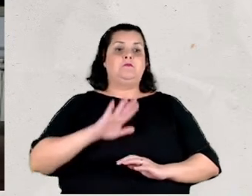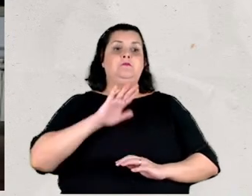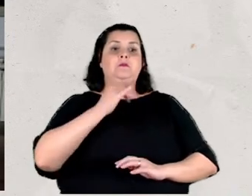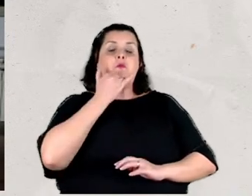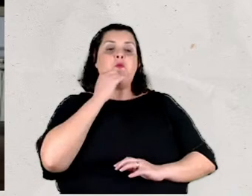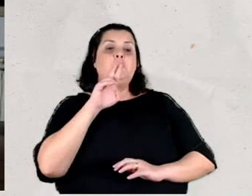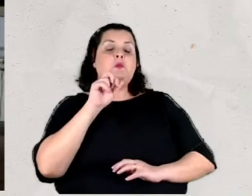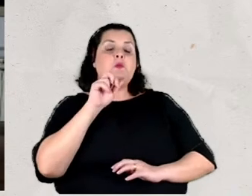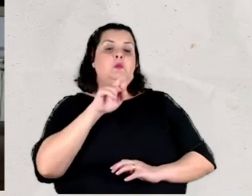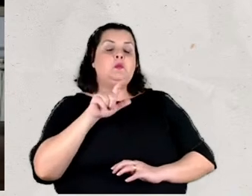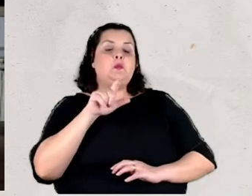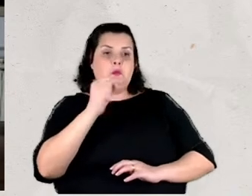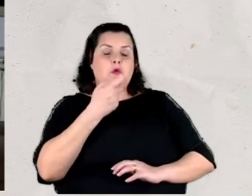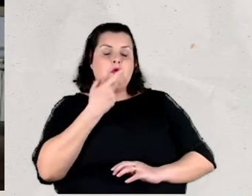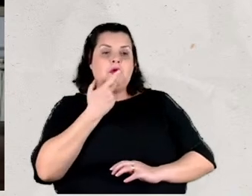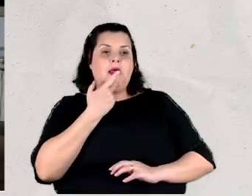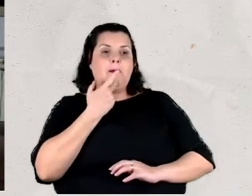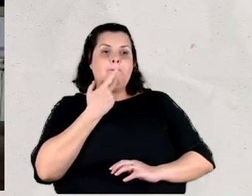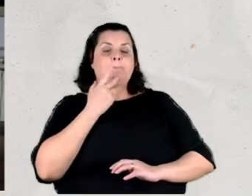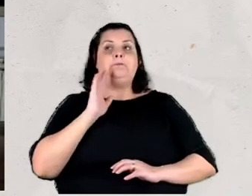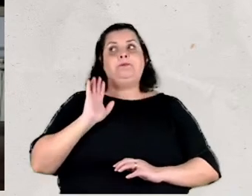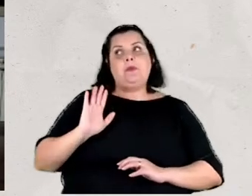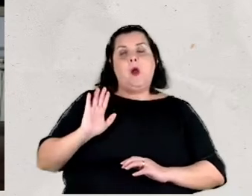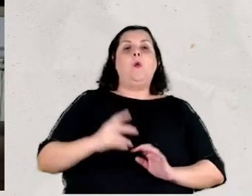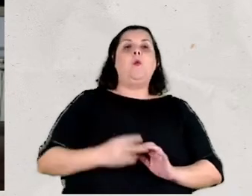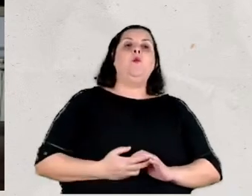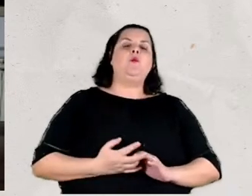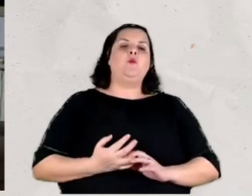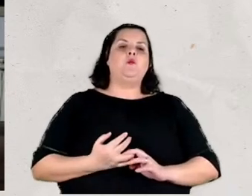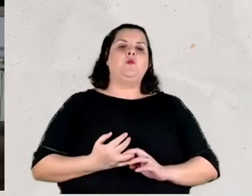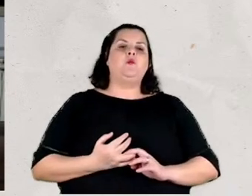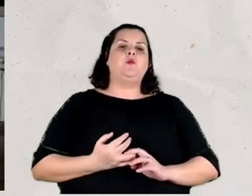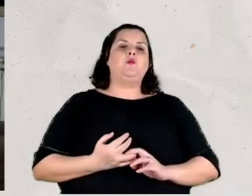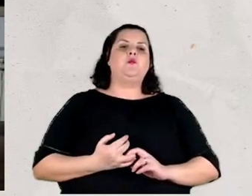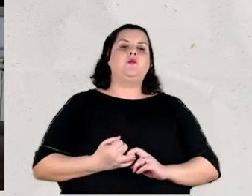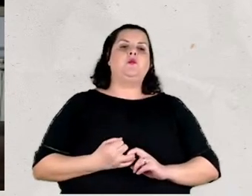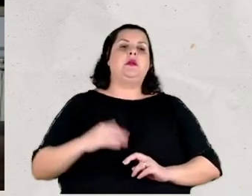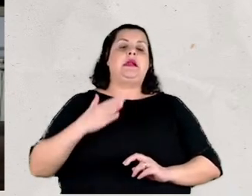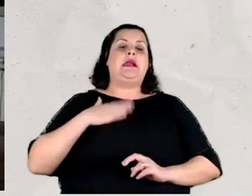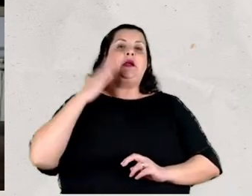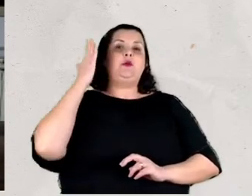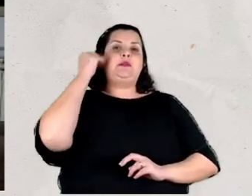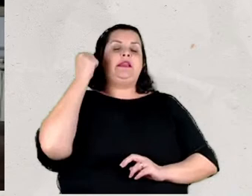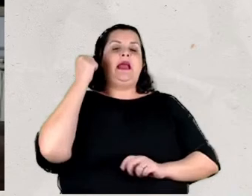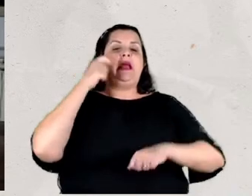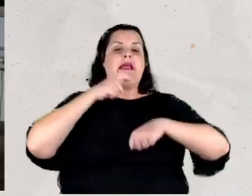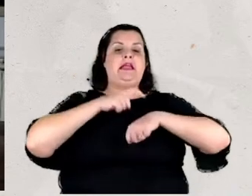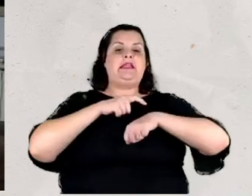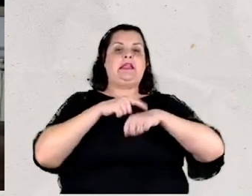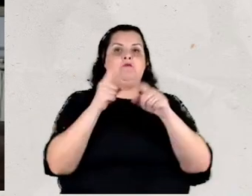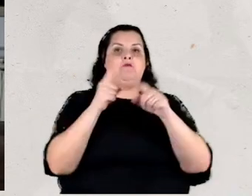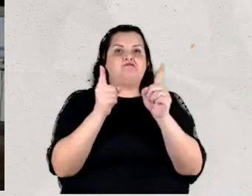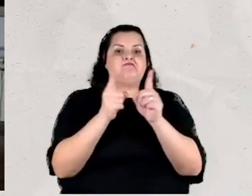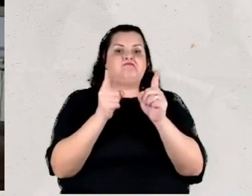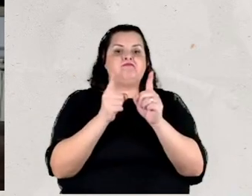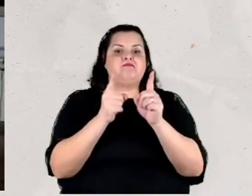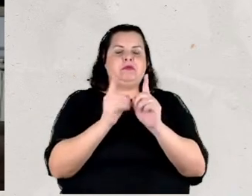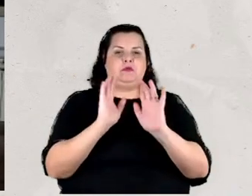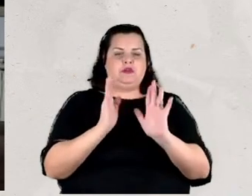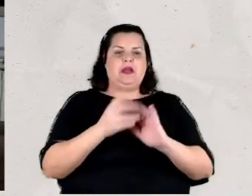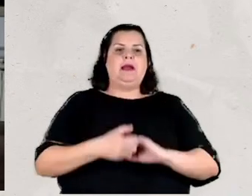I'm just aware that we are finishing our time. It's about 3 o'clock in Brazil. Yes.